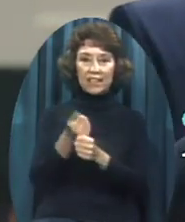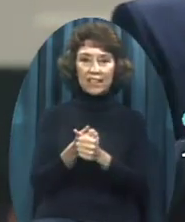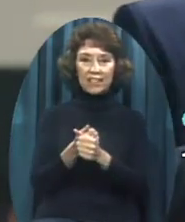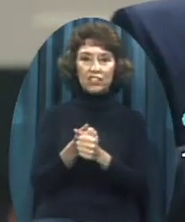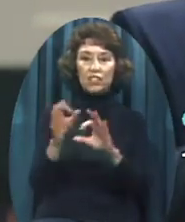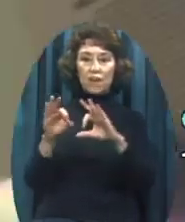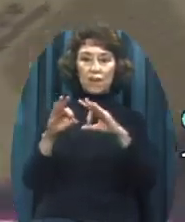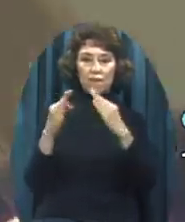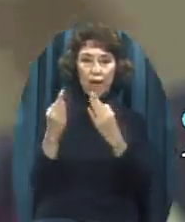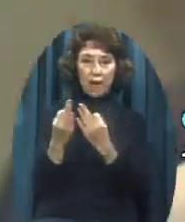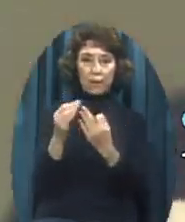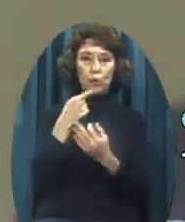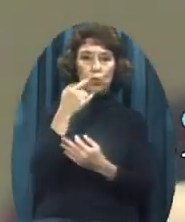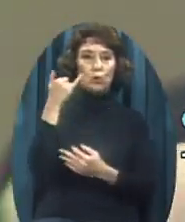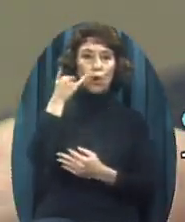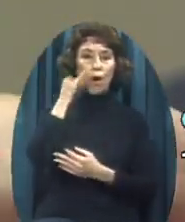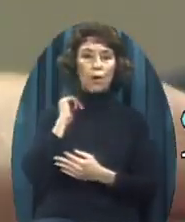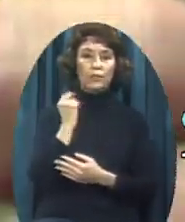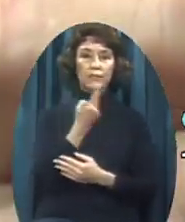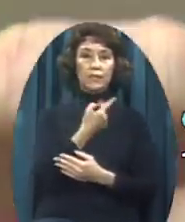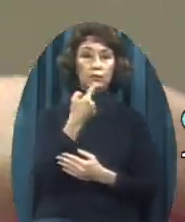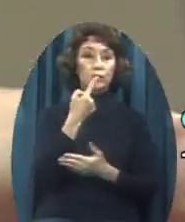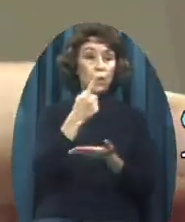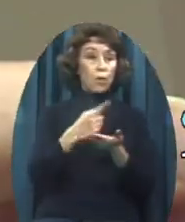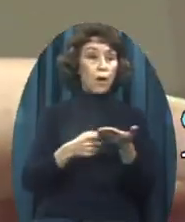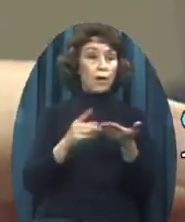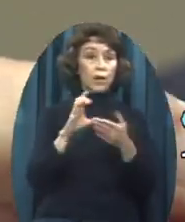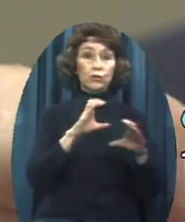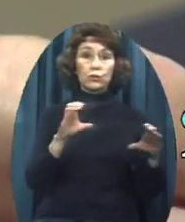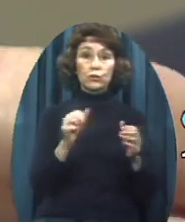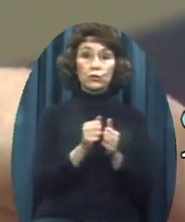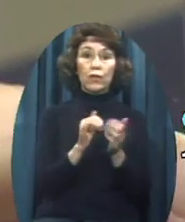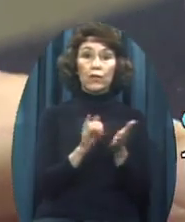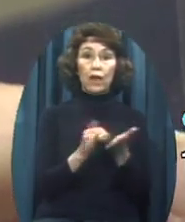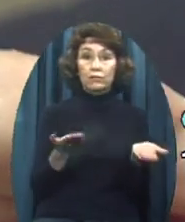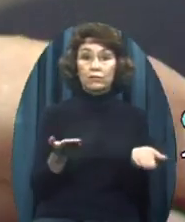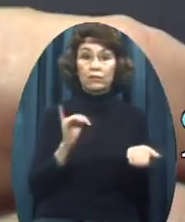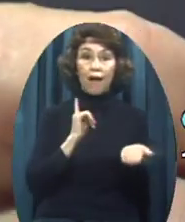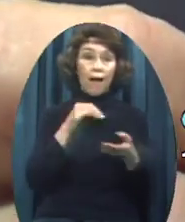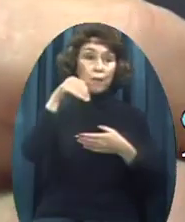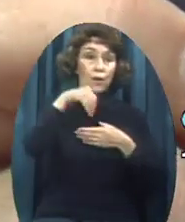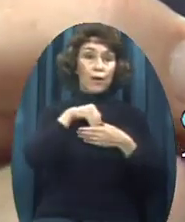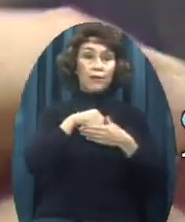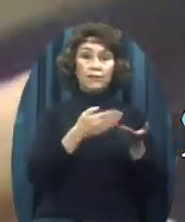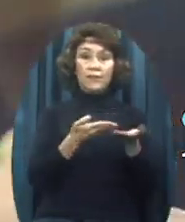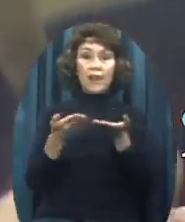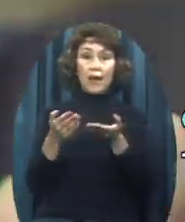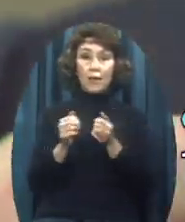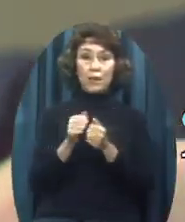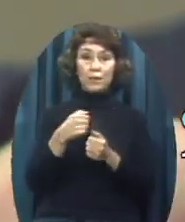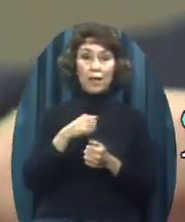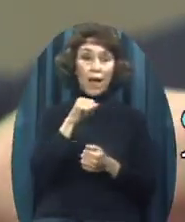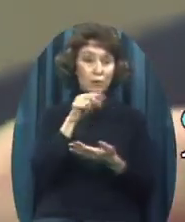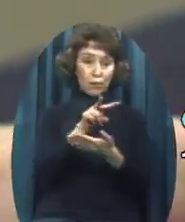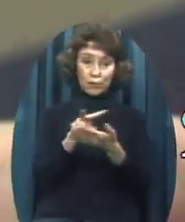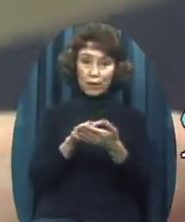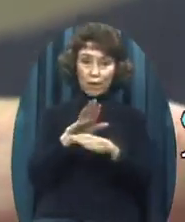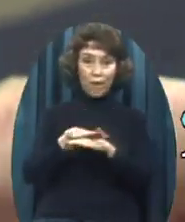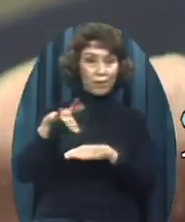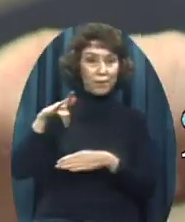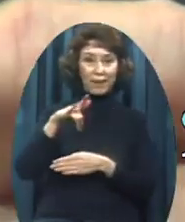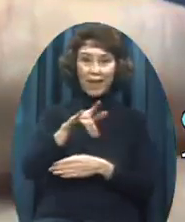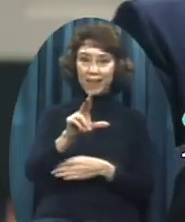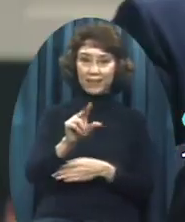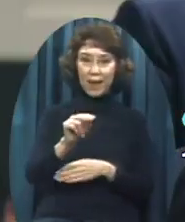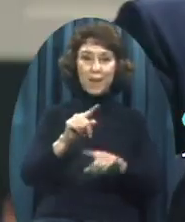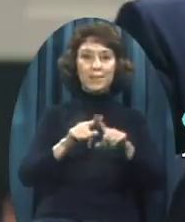number. You say, what can I do with it? Well, you can put it like I do in my pocket and carry it with you. I don't pull it out and read it on the plane,